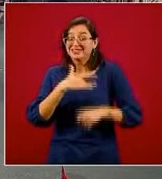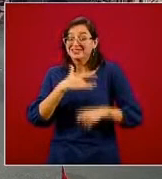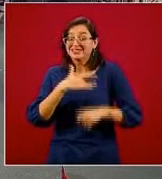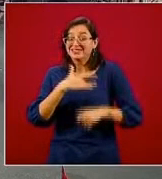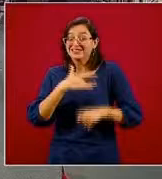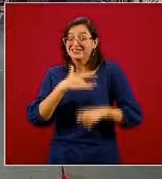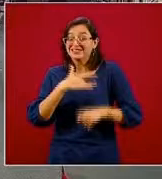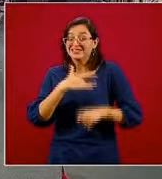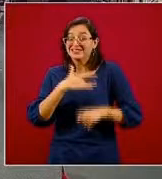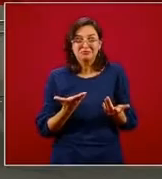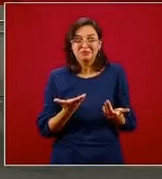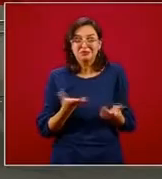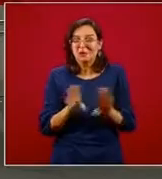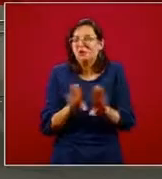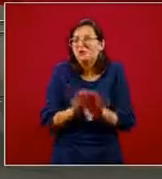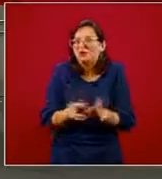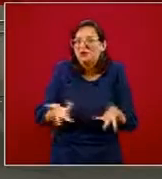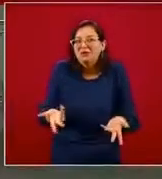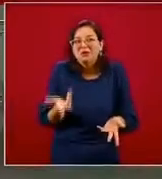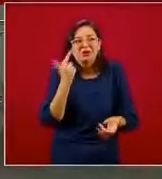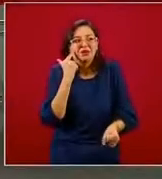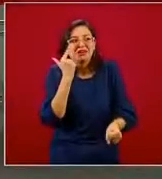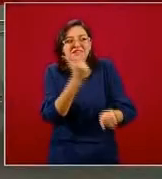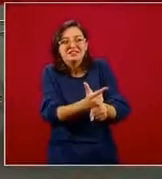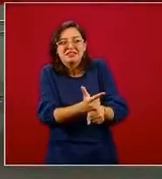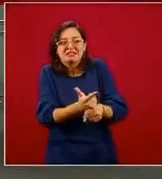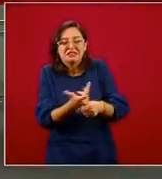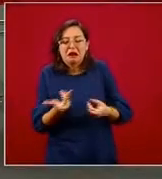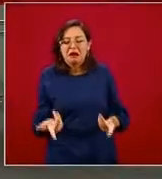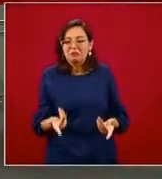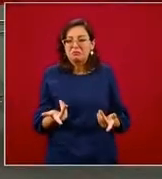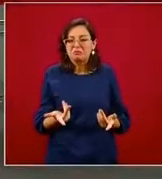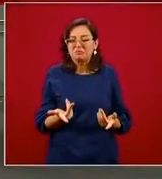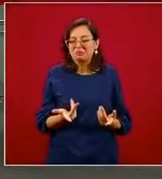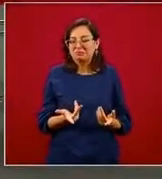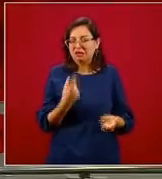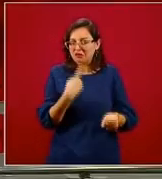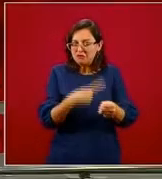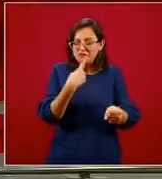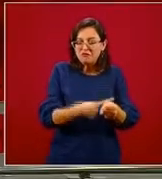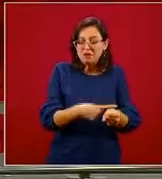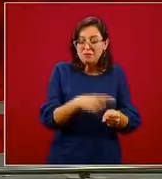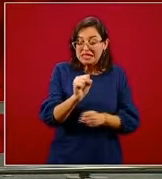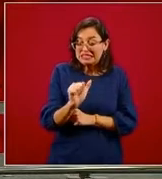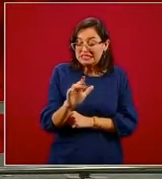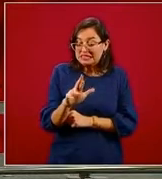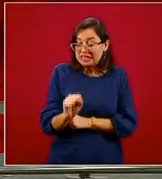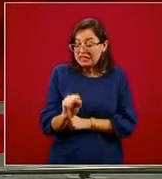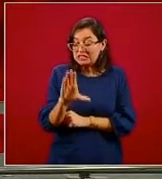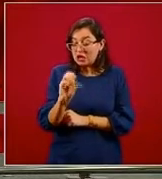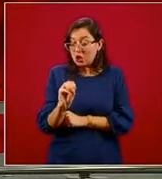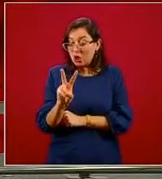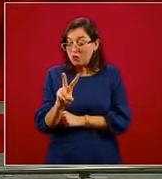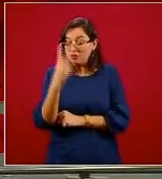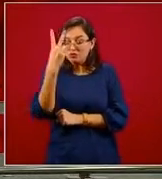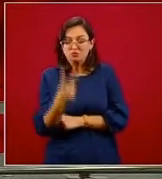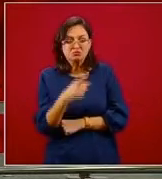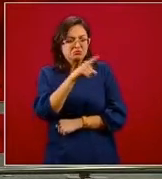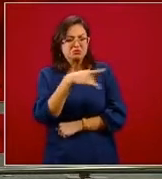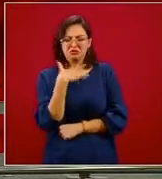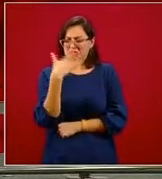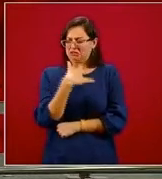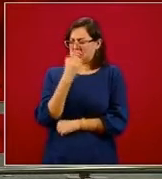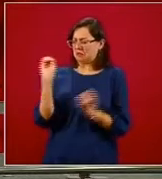asymptomatic, it's quite podríamos challenging. decir que más bien el In poder fact, we identificar could la say that presencia just de being able to SARS-CoV-2, el identify nuevo the virus fact en that una